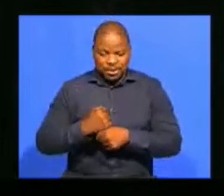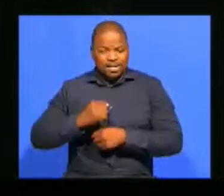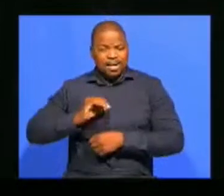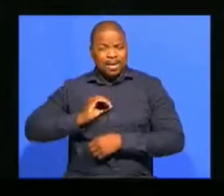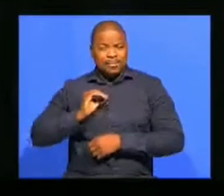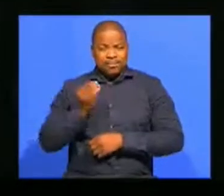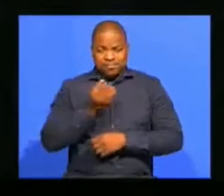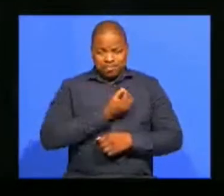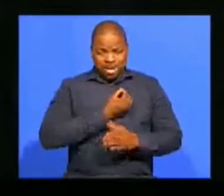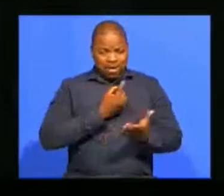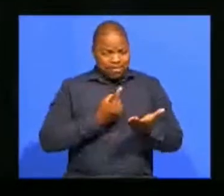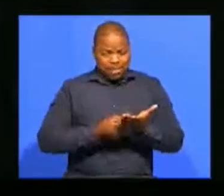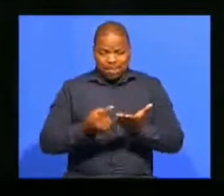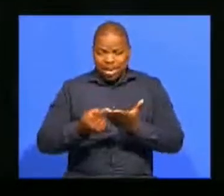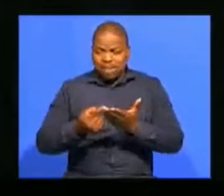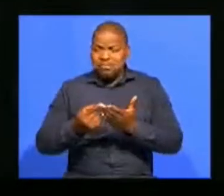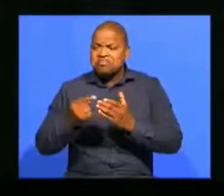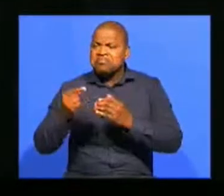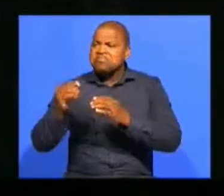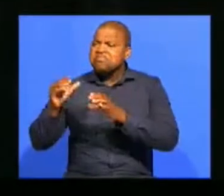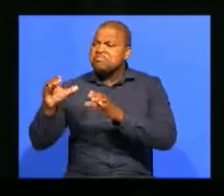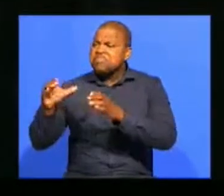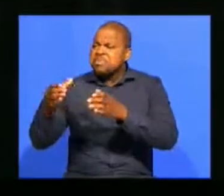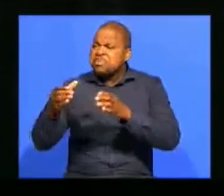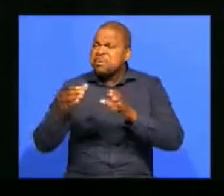our discussions in areas of